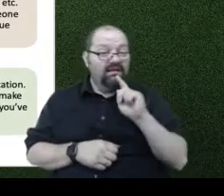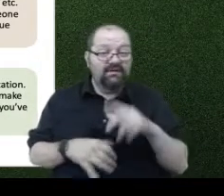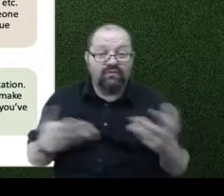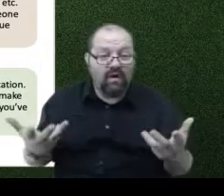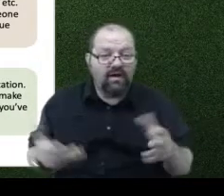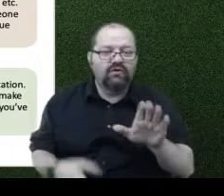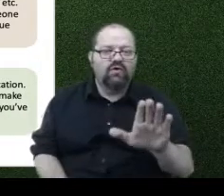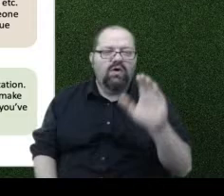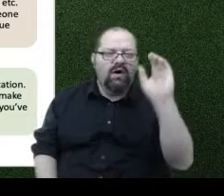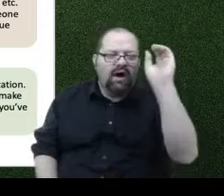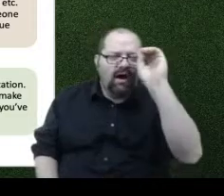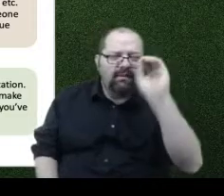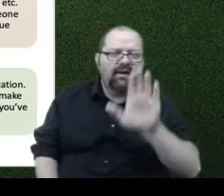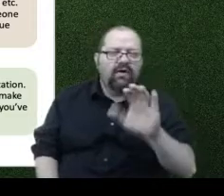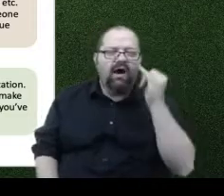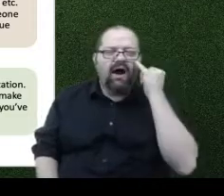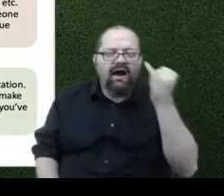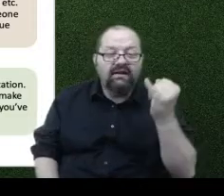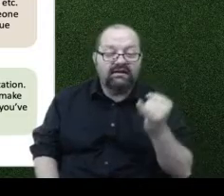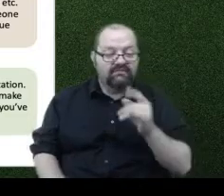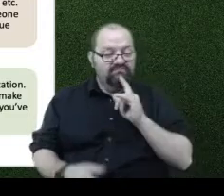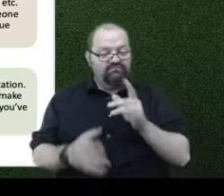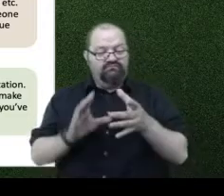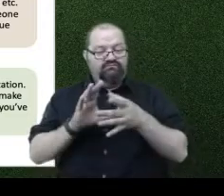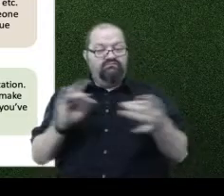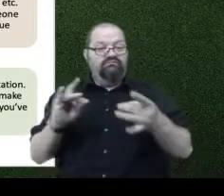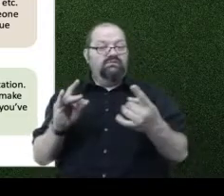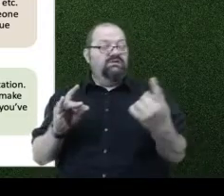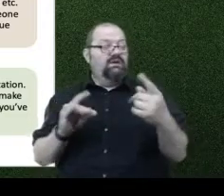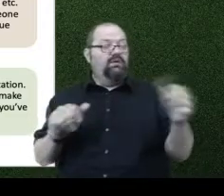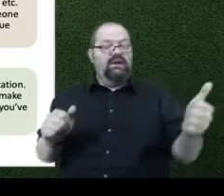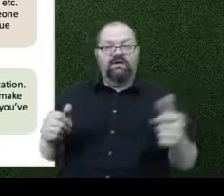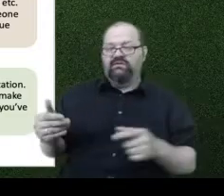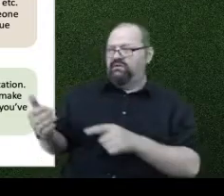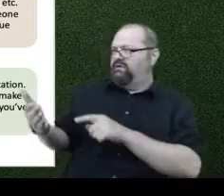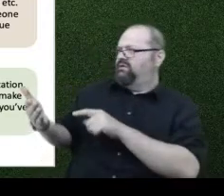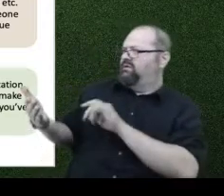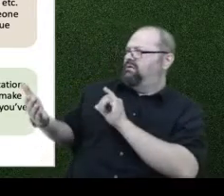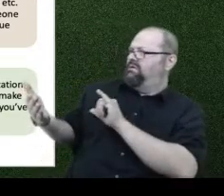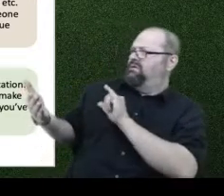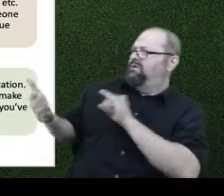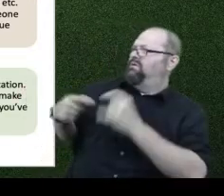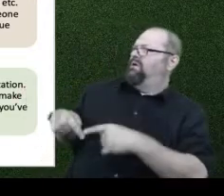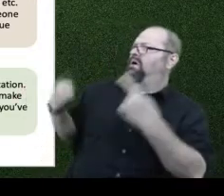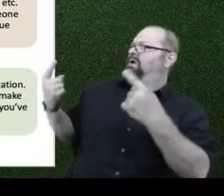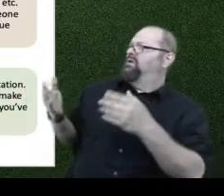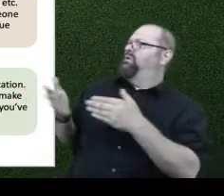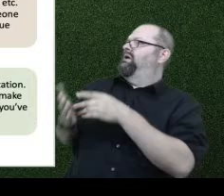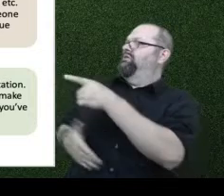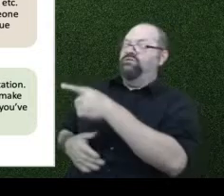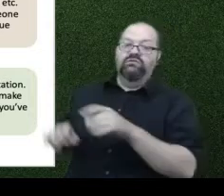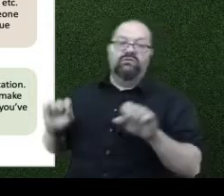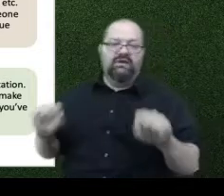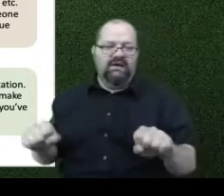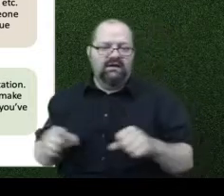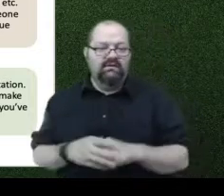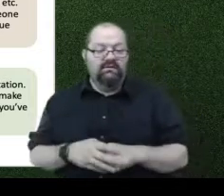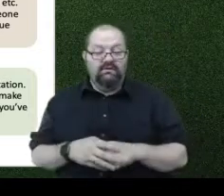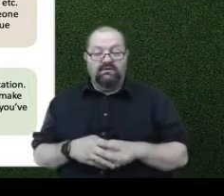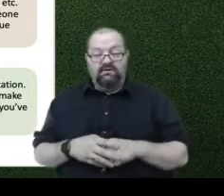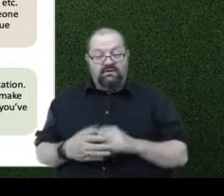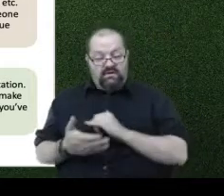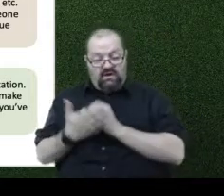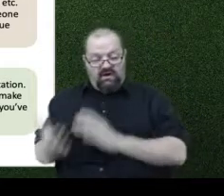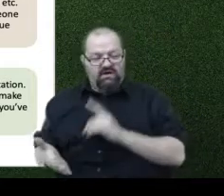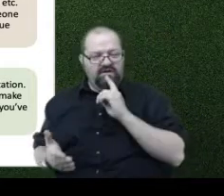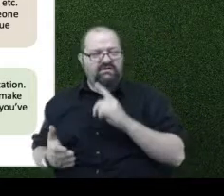or idea. It's a statement someone else could argue against. The artist James Gilray is condemning gluttony in his